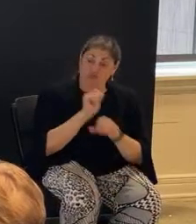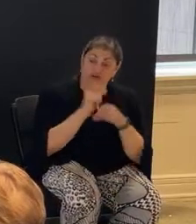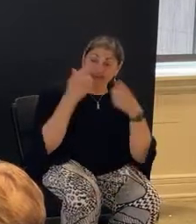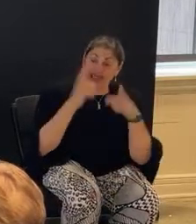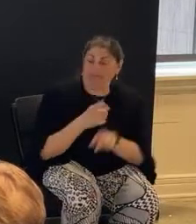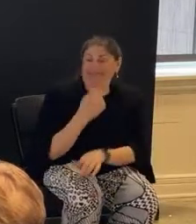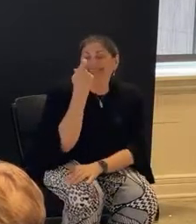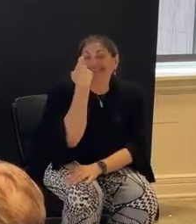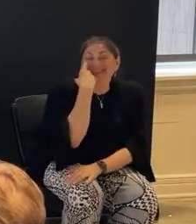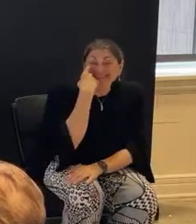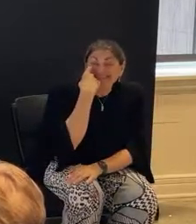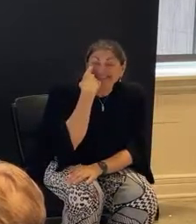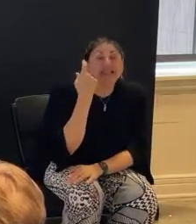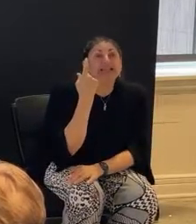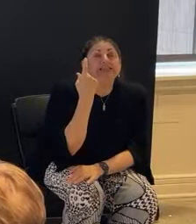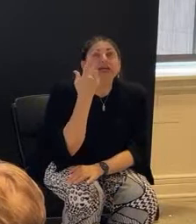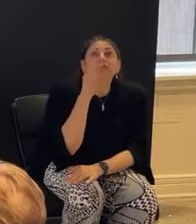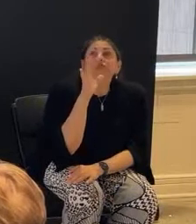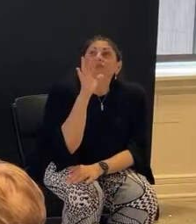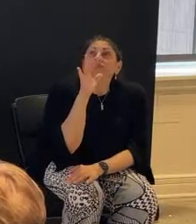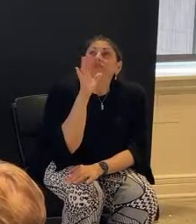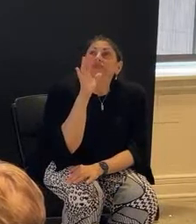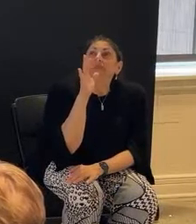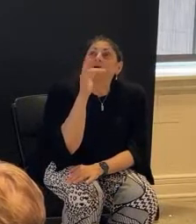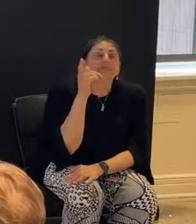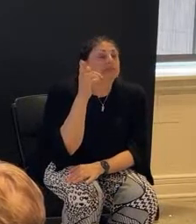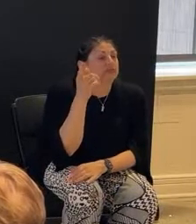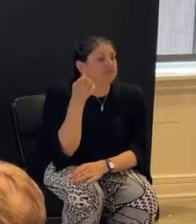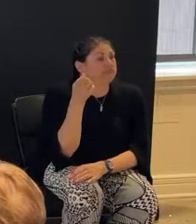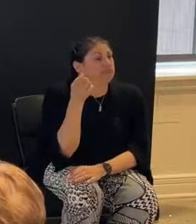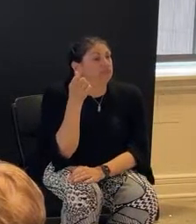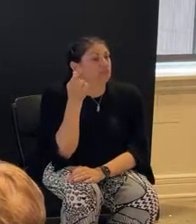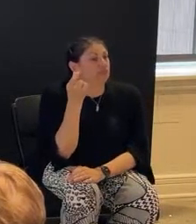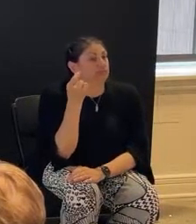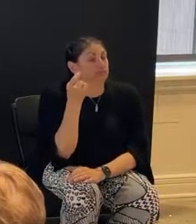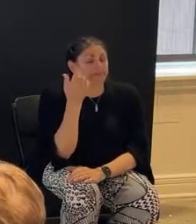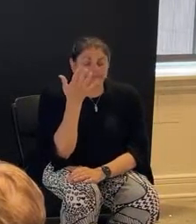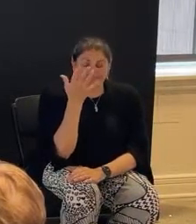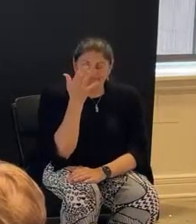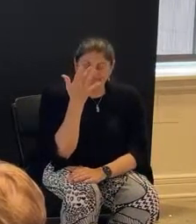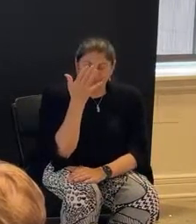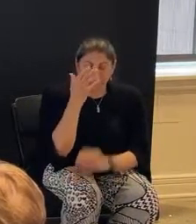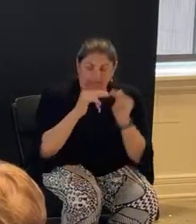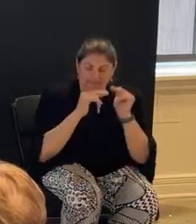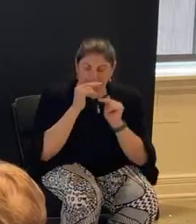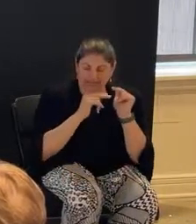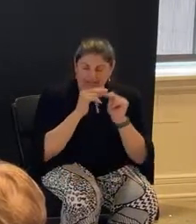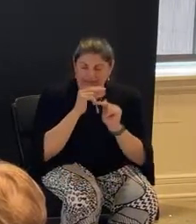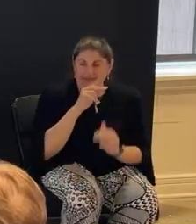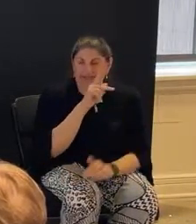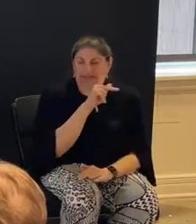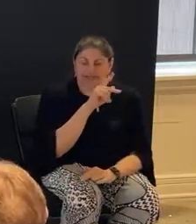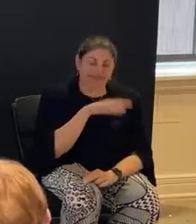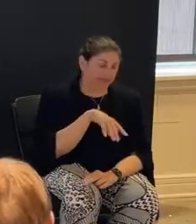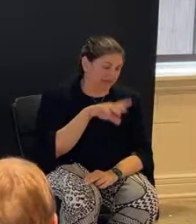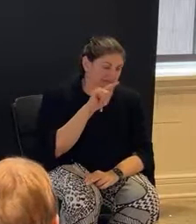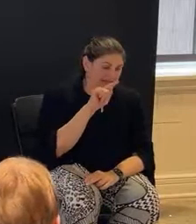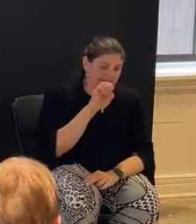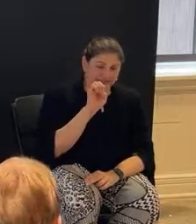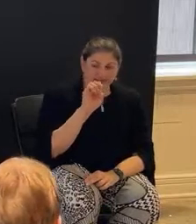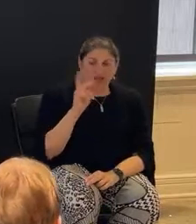ago about, you know, being able to build in, you know, TEK, we even have